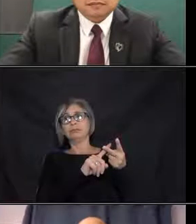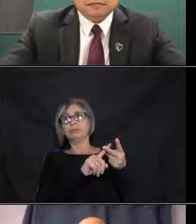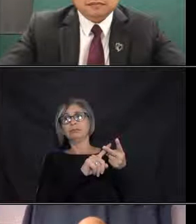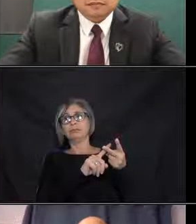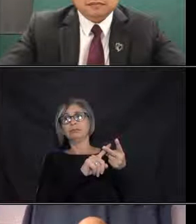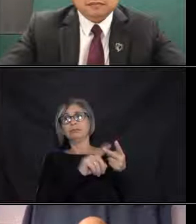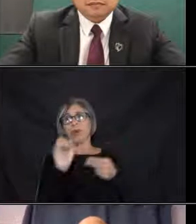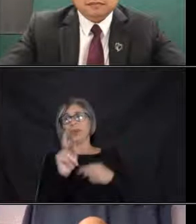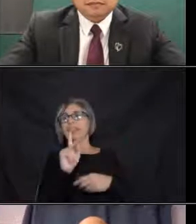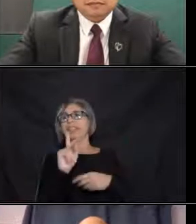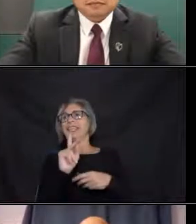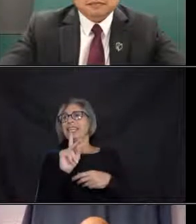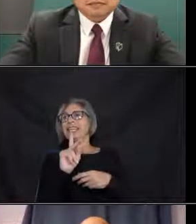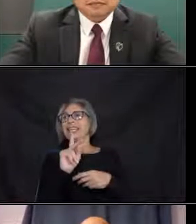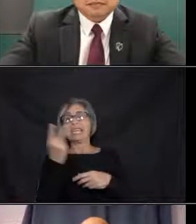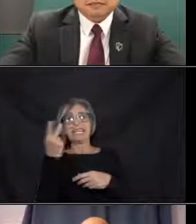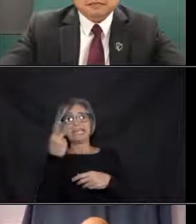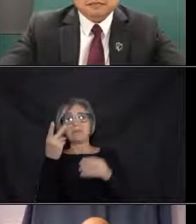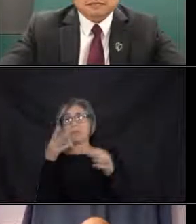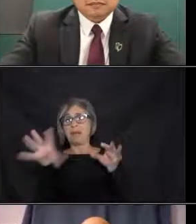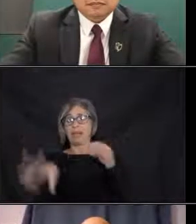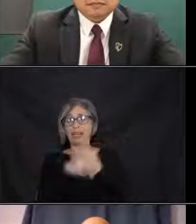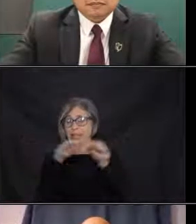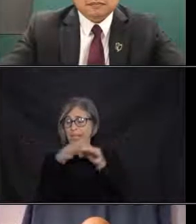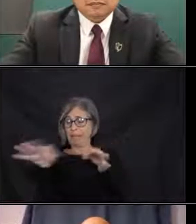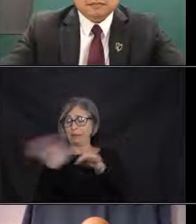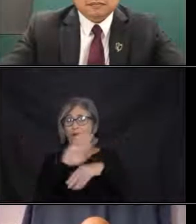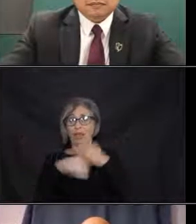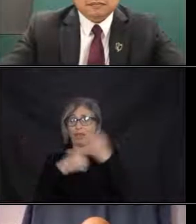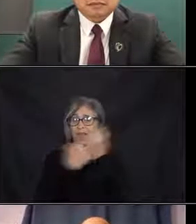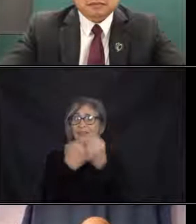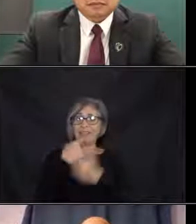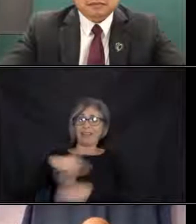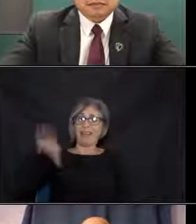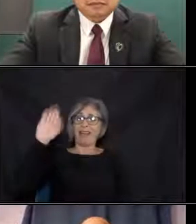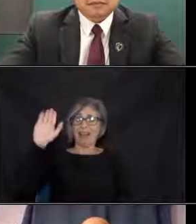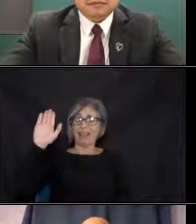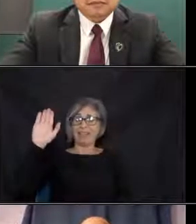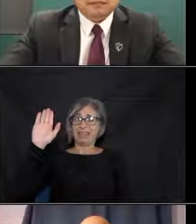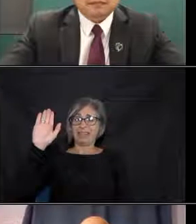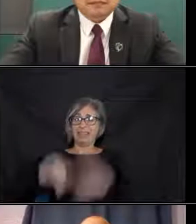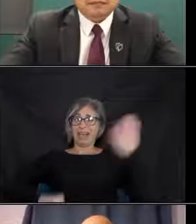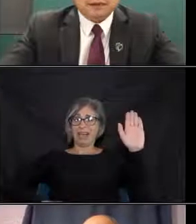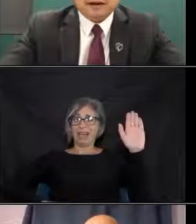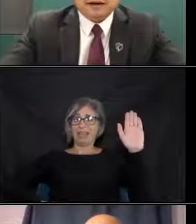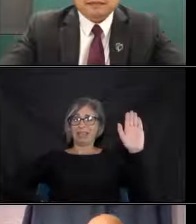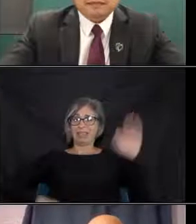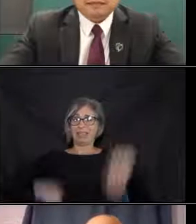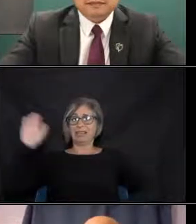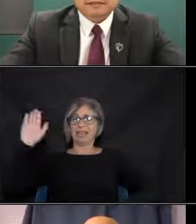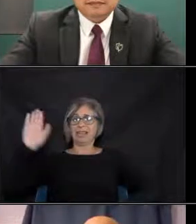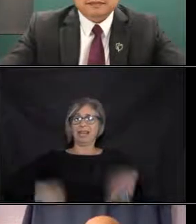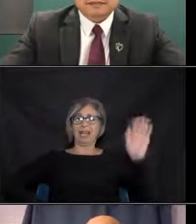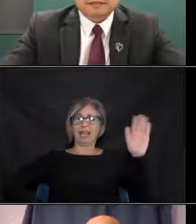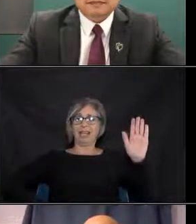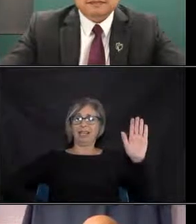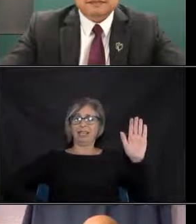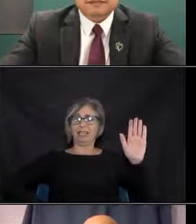right. Okay. All right. Seeing no further comments, all those in favor state so by saying aye. Aye. Aye.